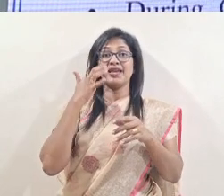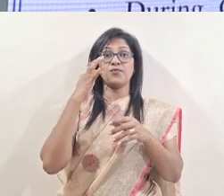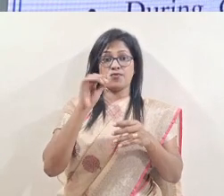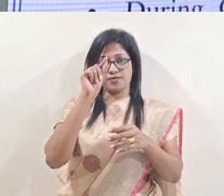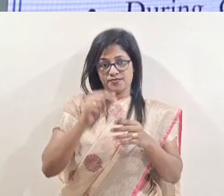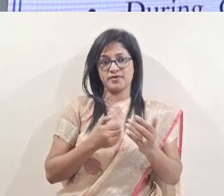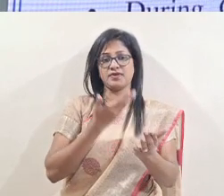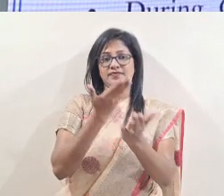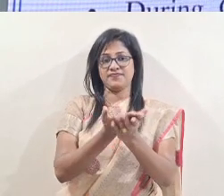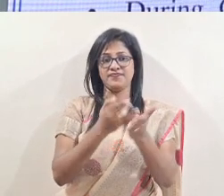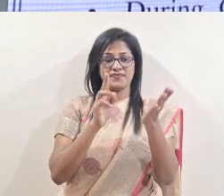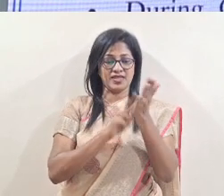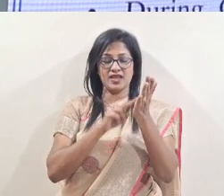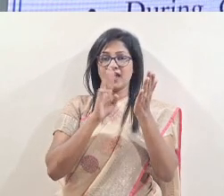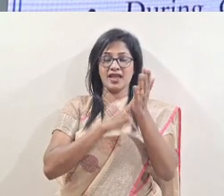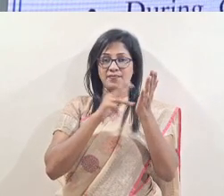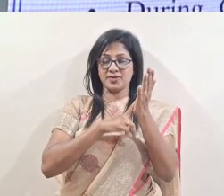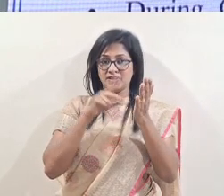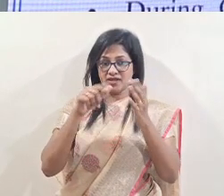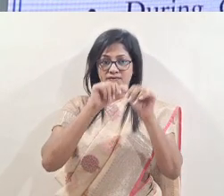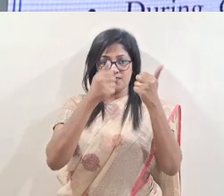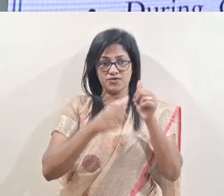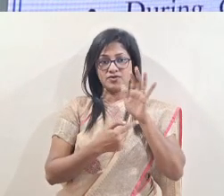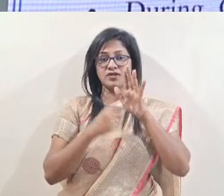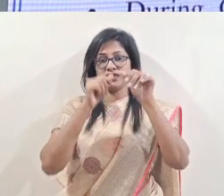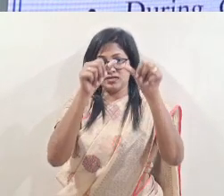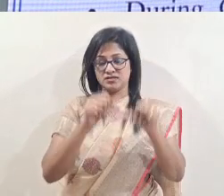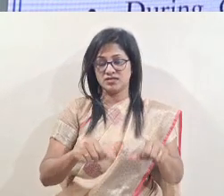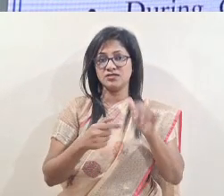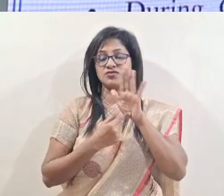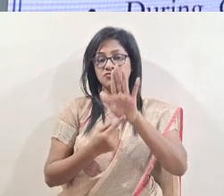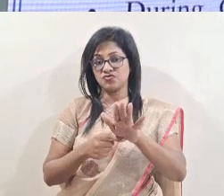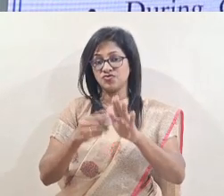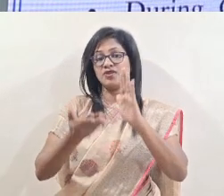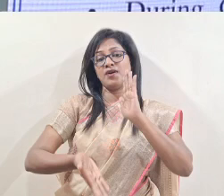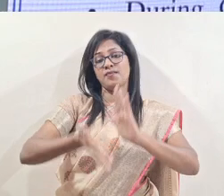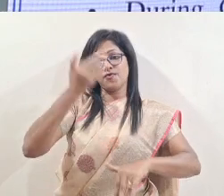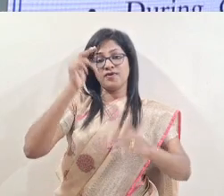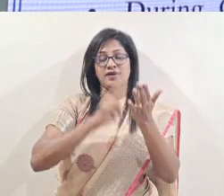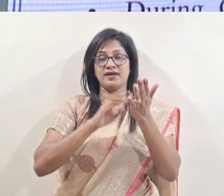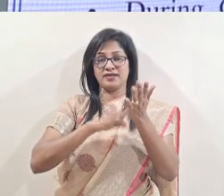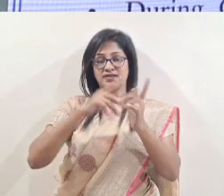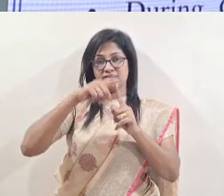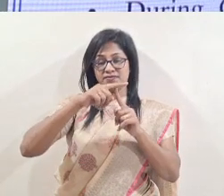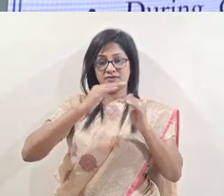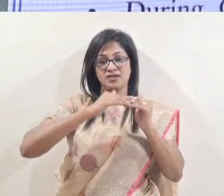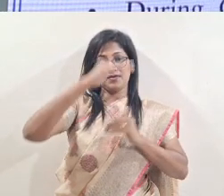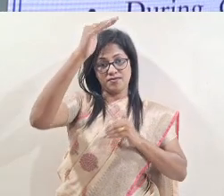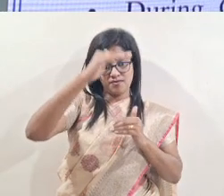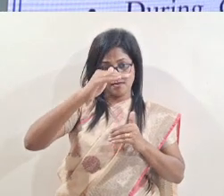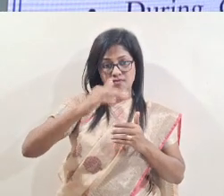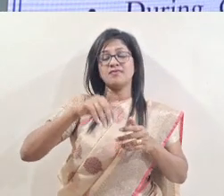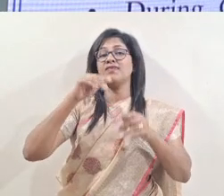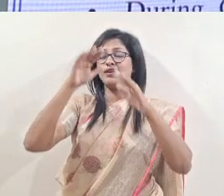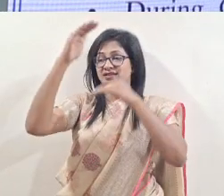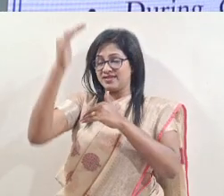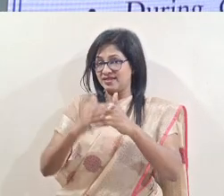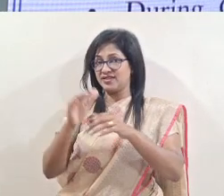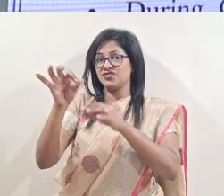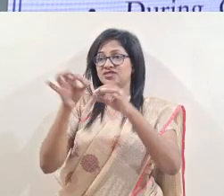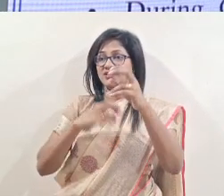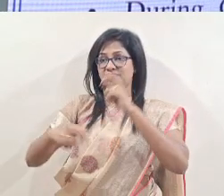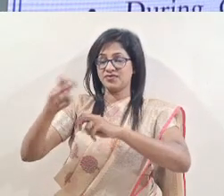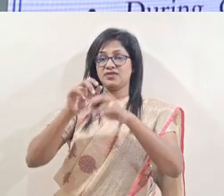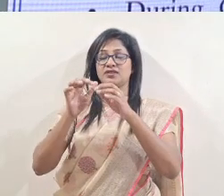model results suggest that there was an increased commuting by NMT in smaller cities and reduction in the commuting in the larger cities